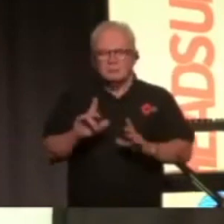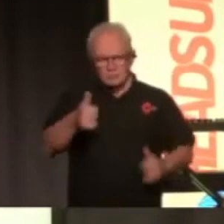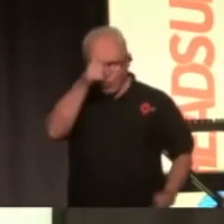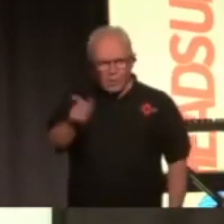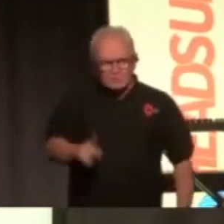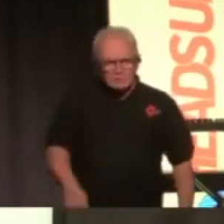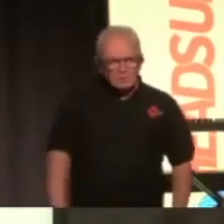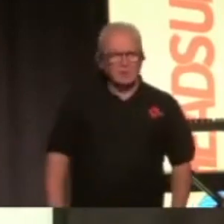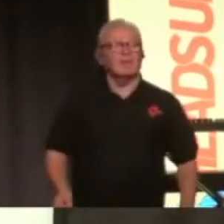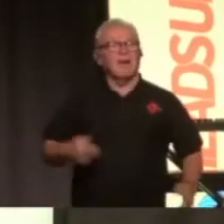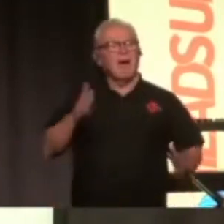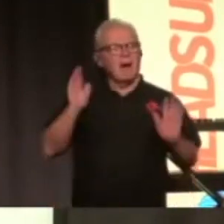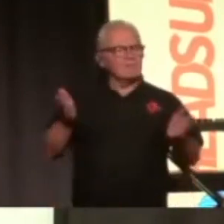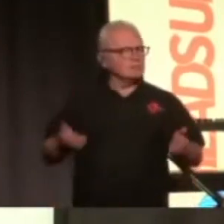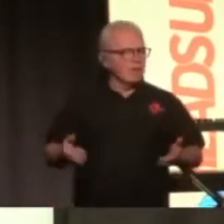by suppose.